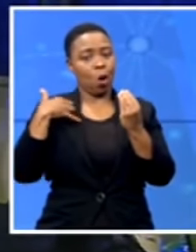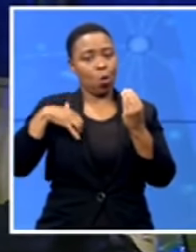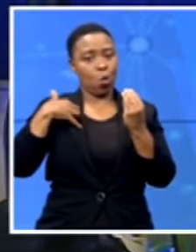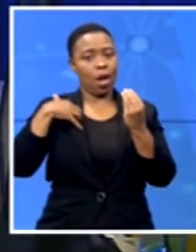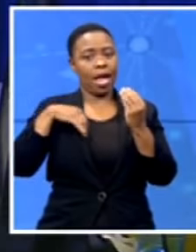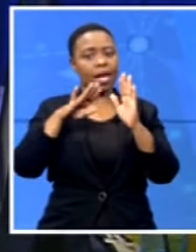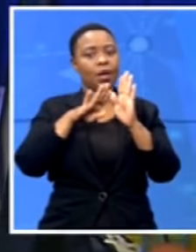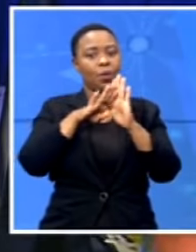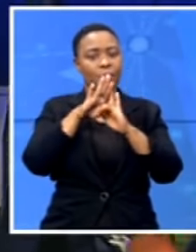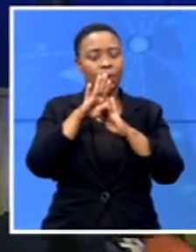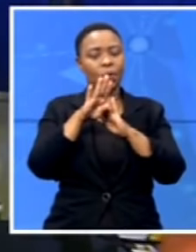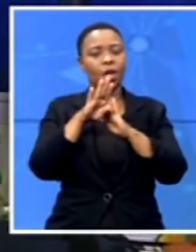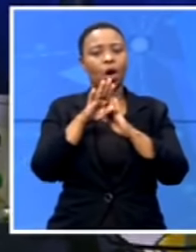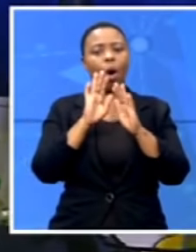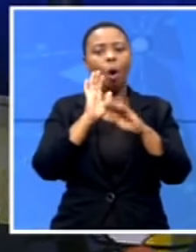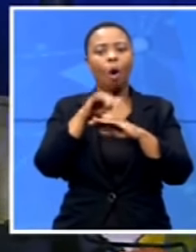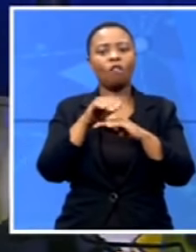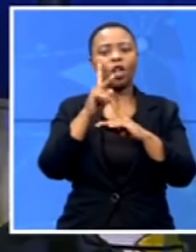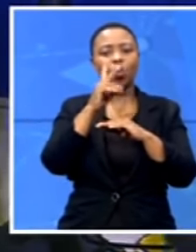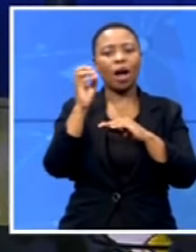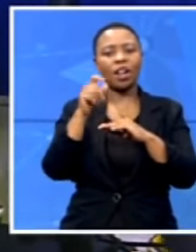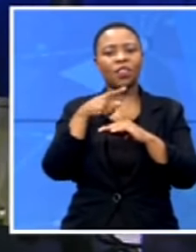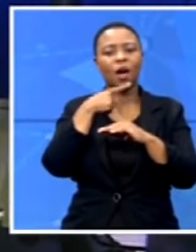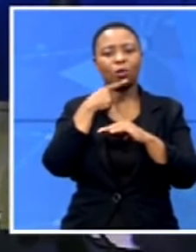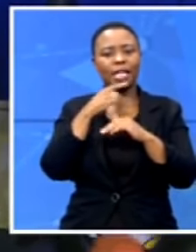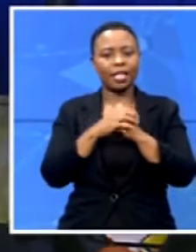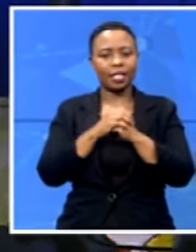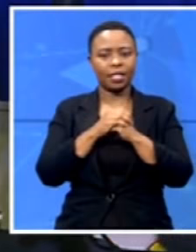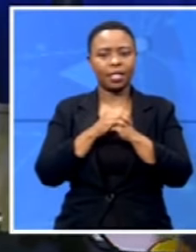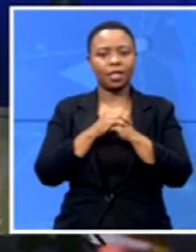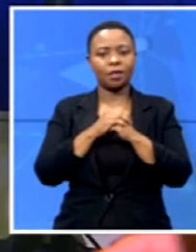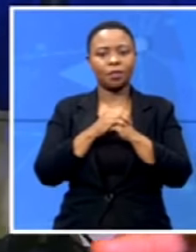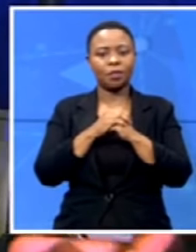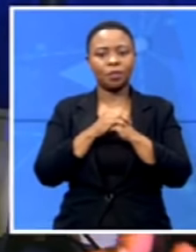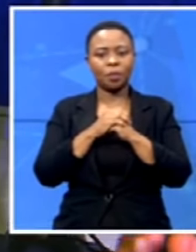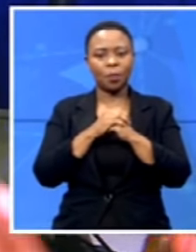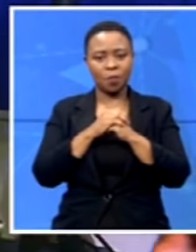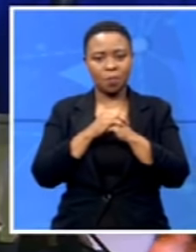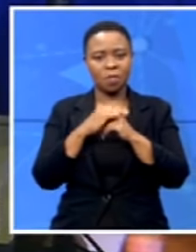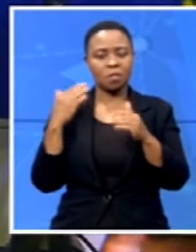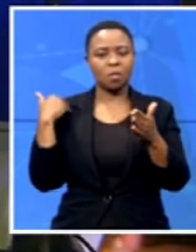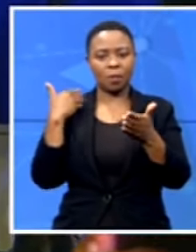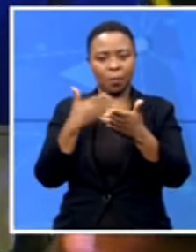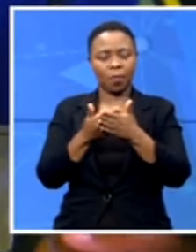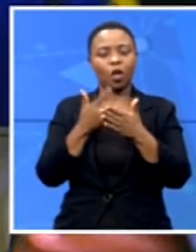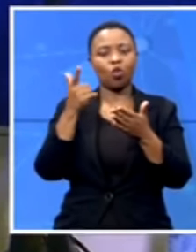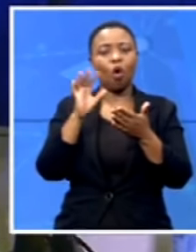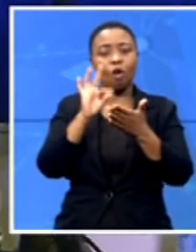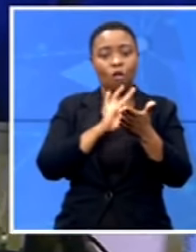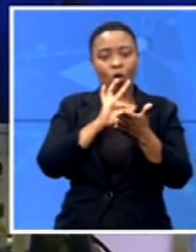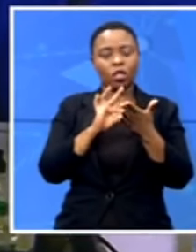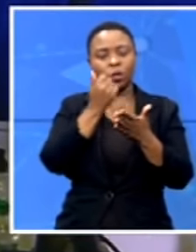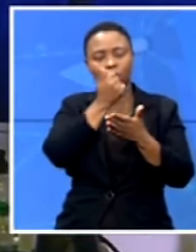200,000 wards that you've claimed so far, or actually votes that you've claimed so far, beg your pardon, votes there. Are you happy with this